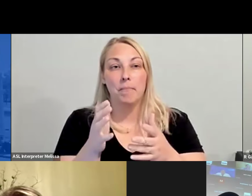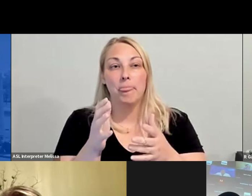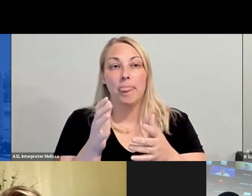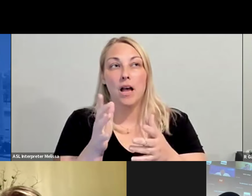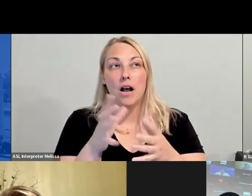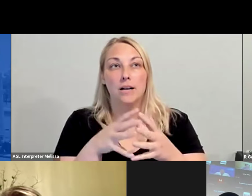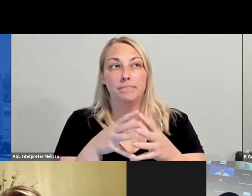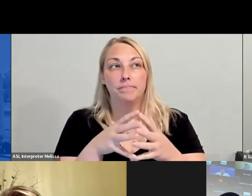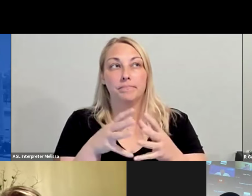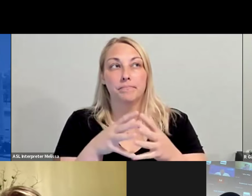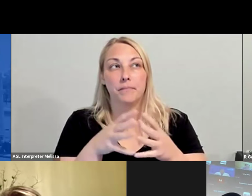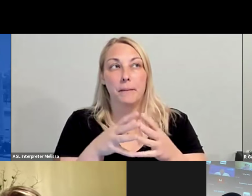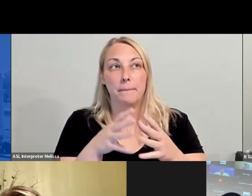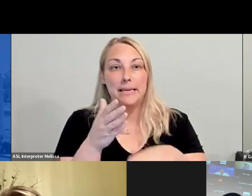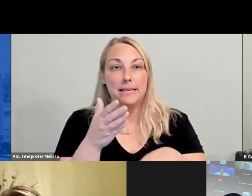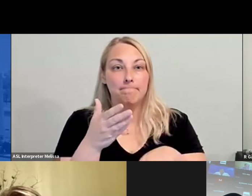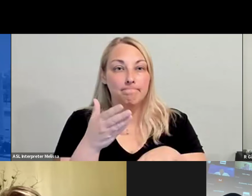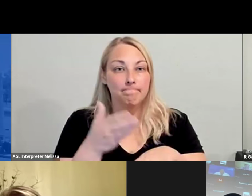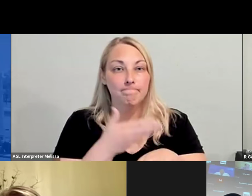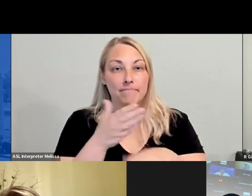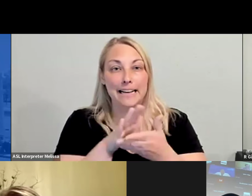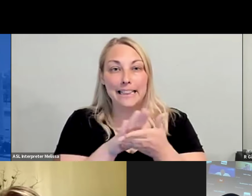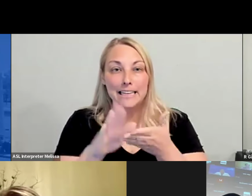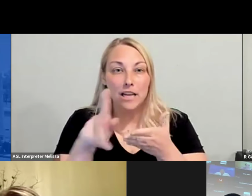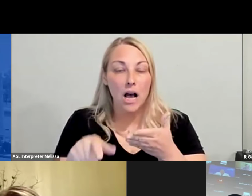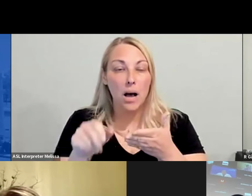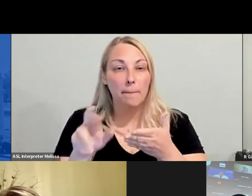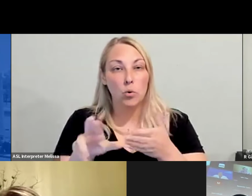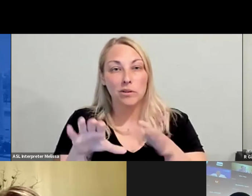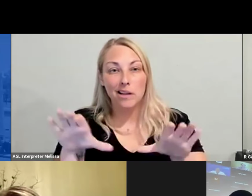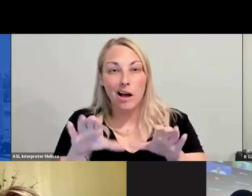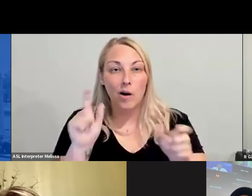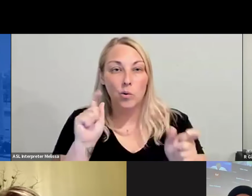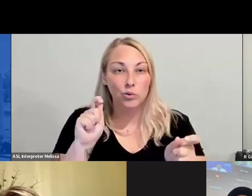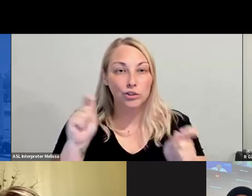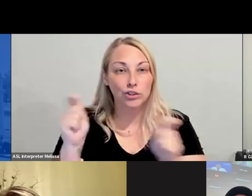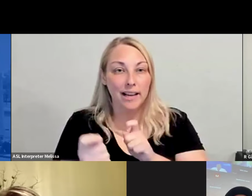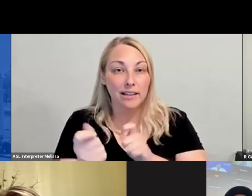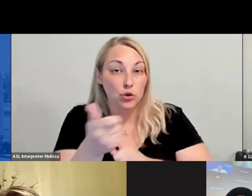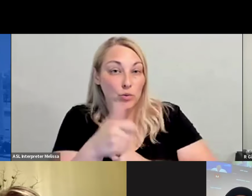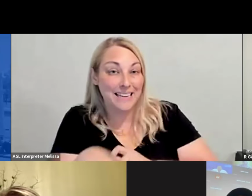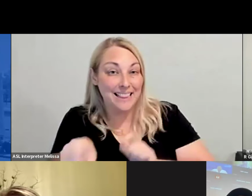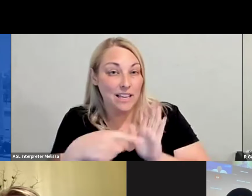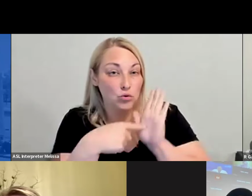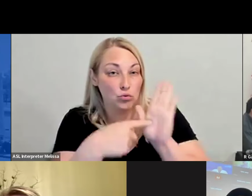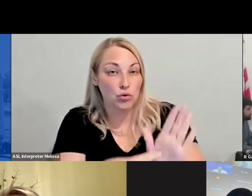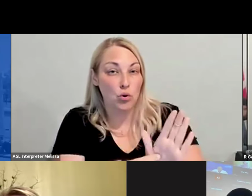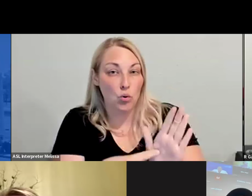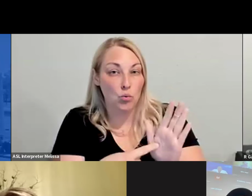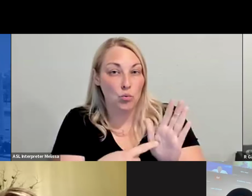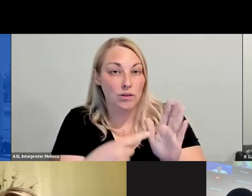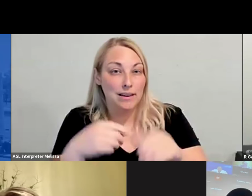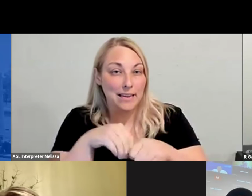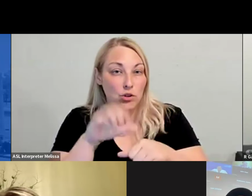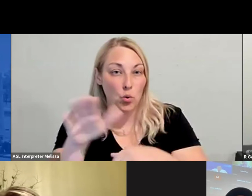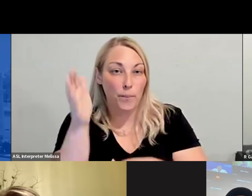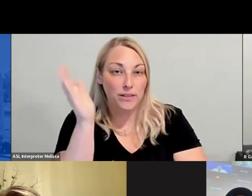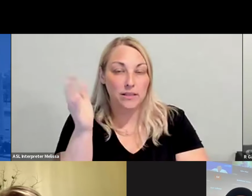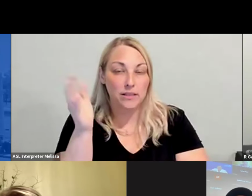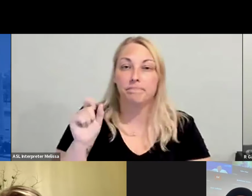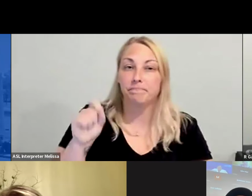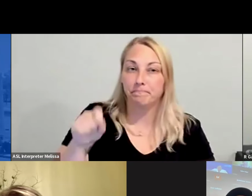done or redone or cleaned up, or was there anything shown tonight? Yes,